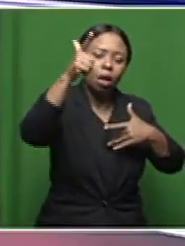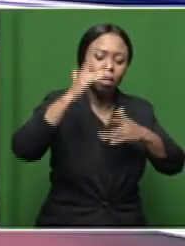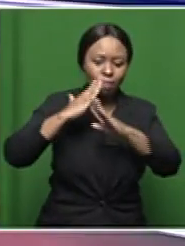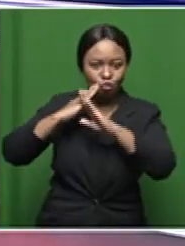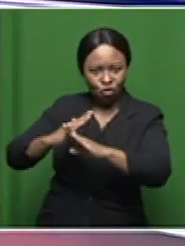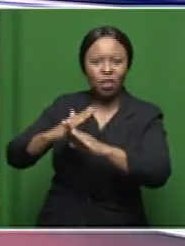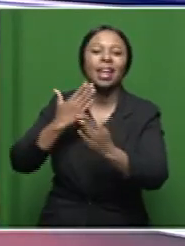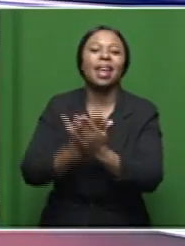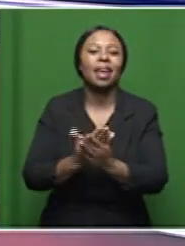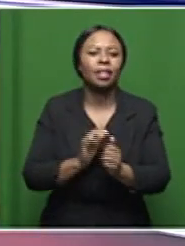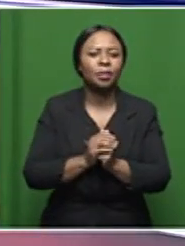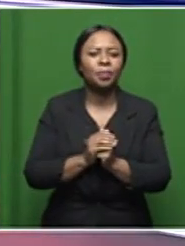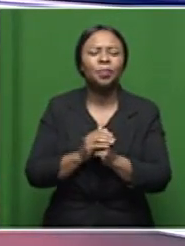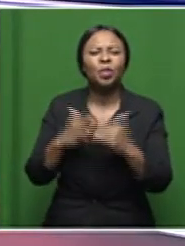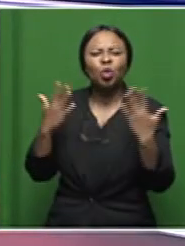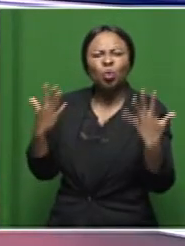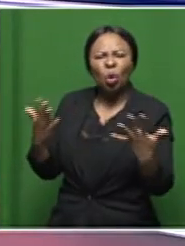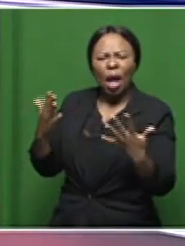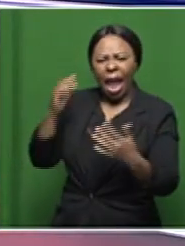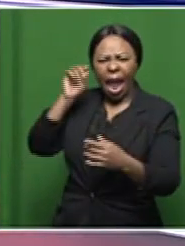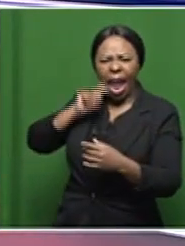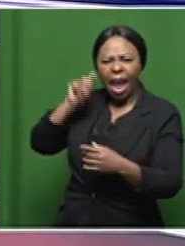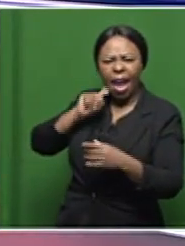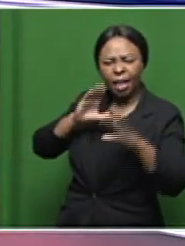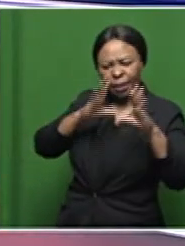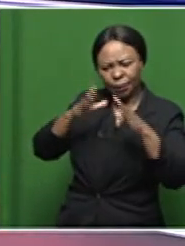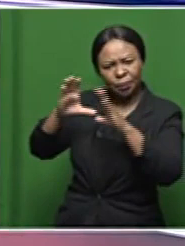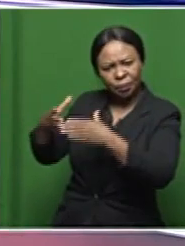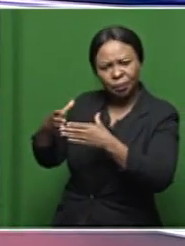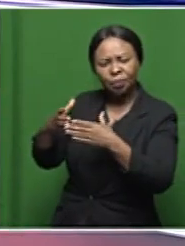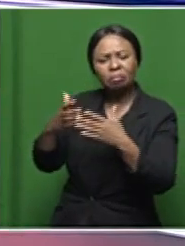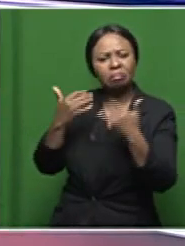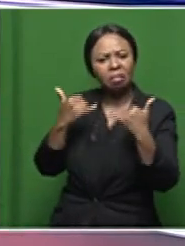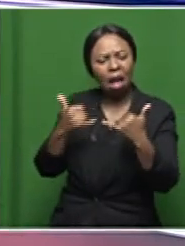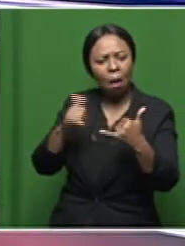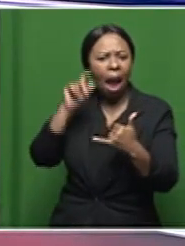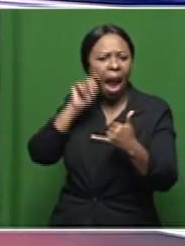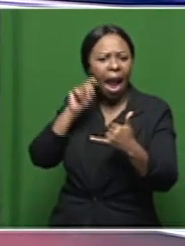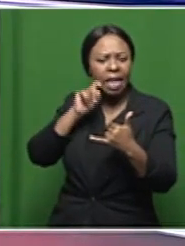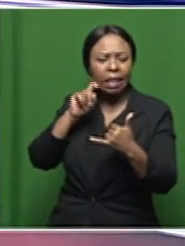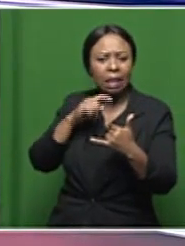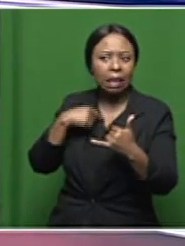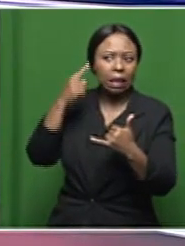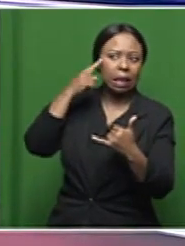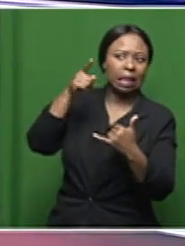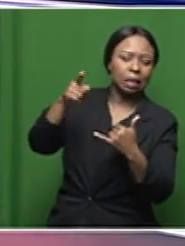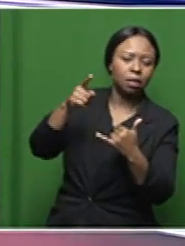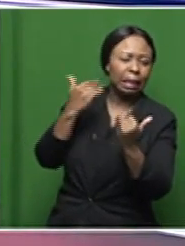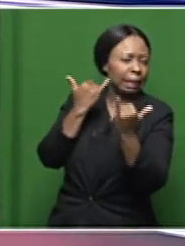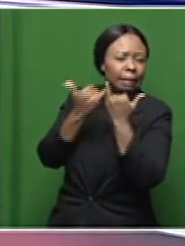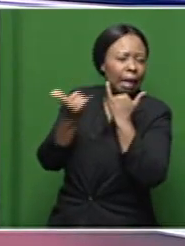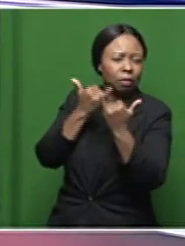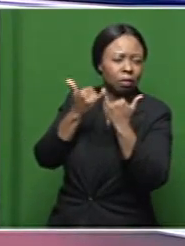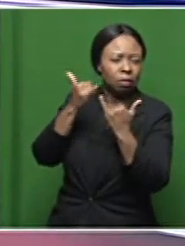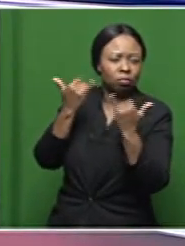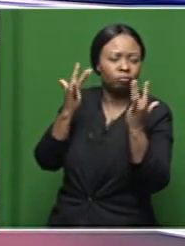you have this age group that you're looking at, this is largely an age group that we, would like to not have had sex yet or any sexual